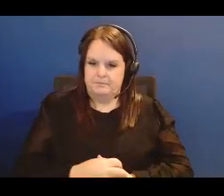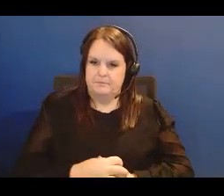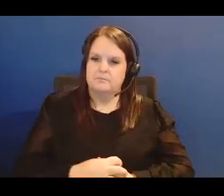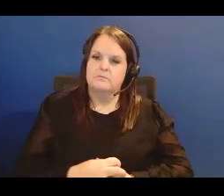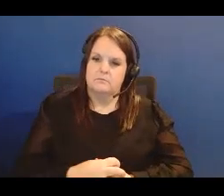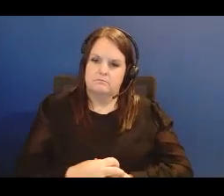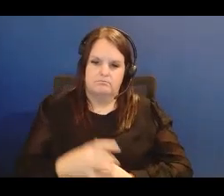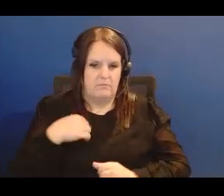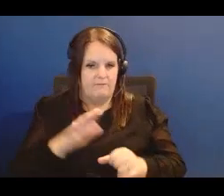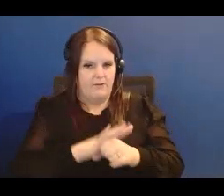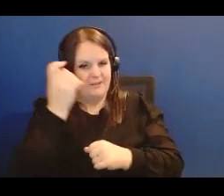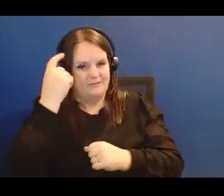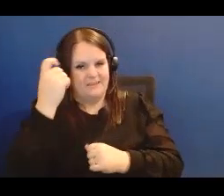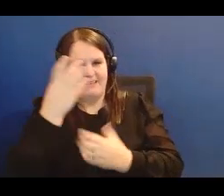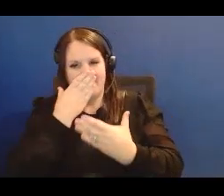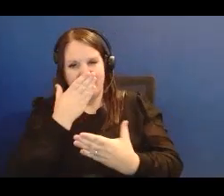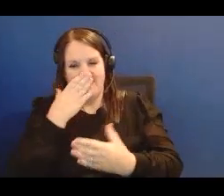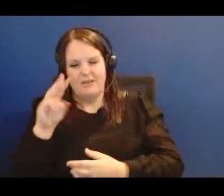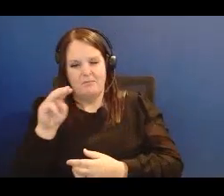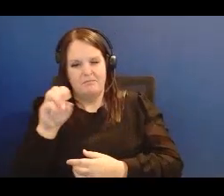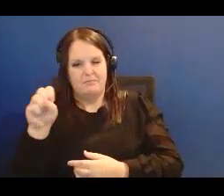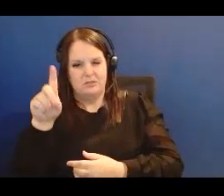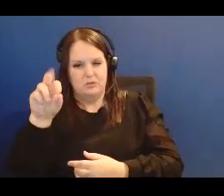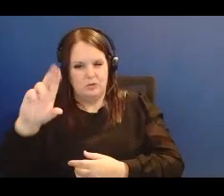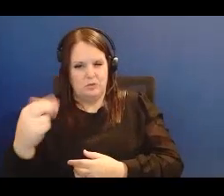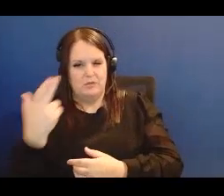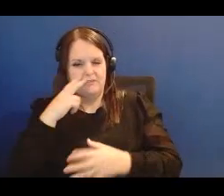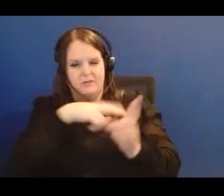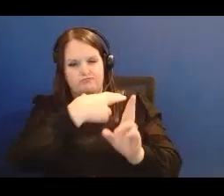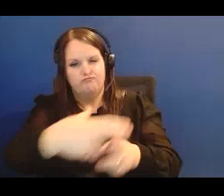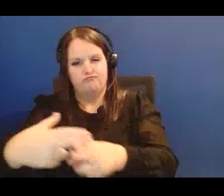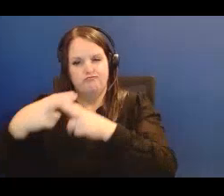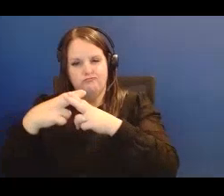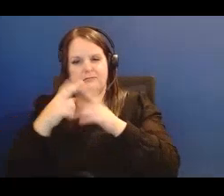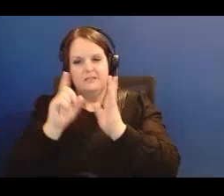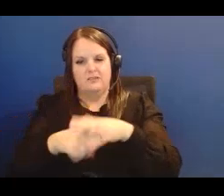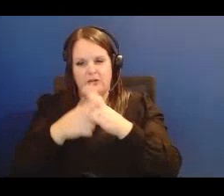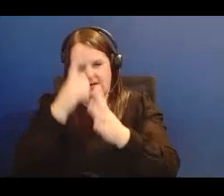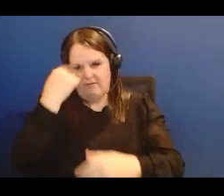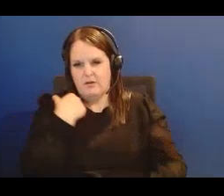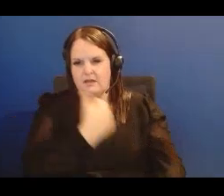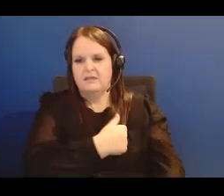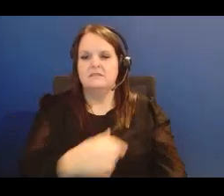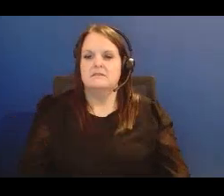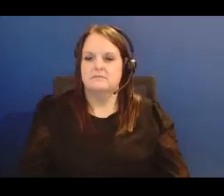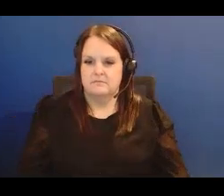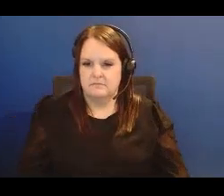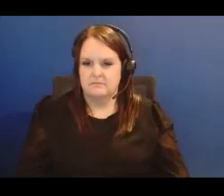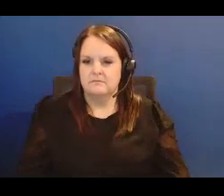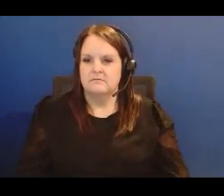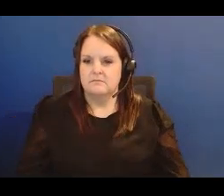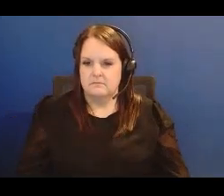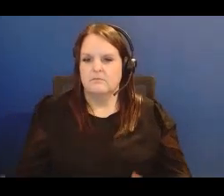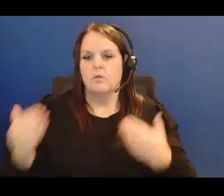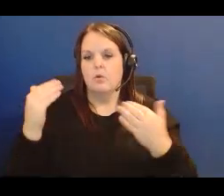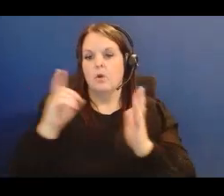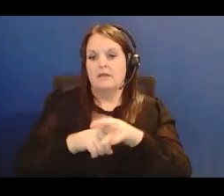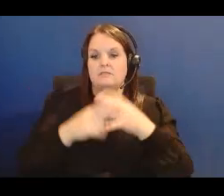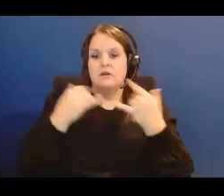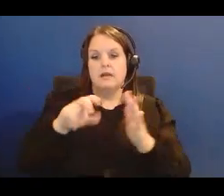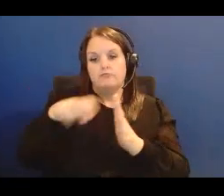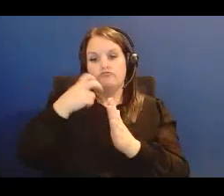Completely understandable. And thank you, Ms. Dorch, for taking the roll call and getting us started here today. So with that said, we'll go ahead and proceed and